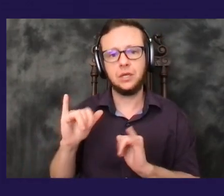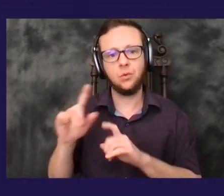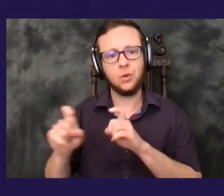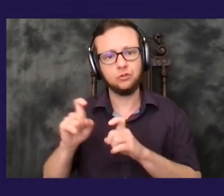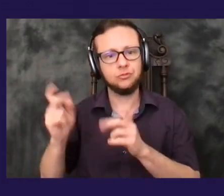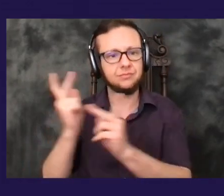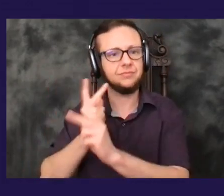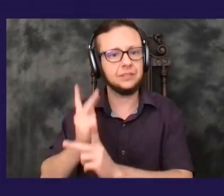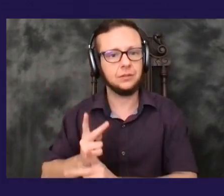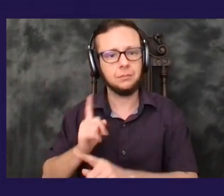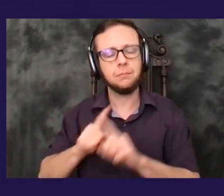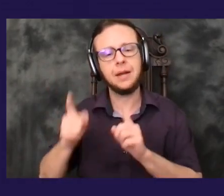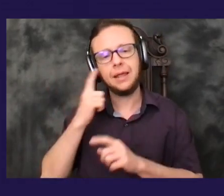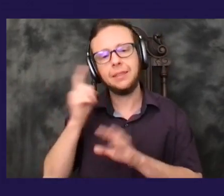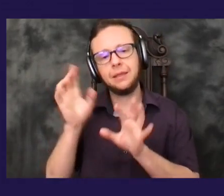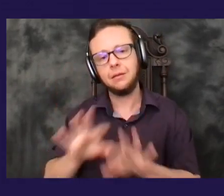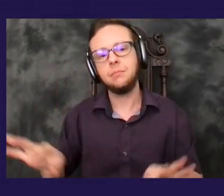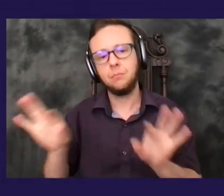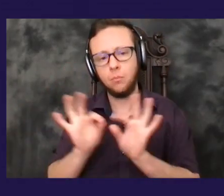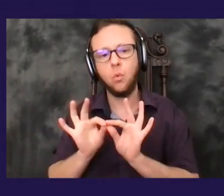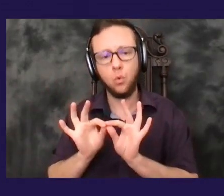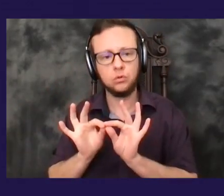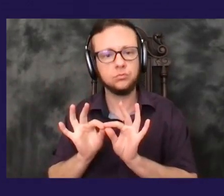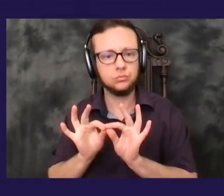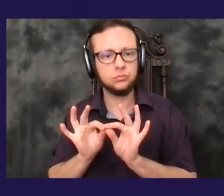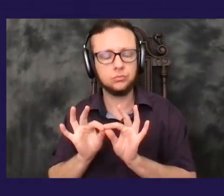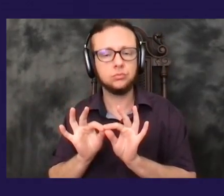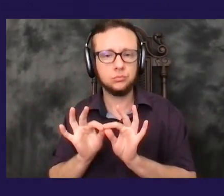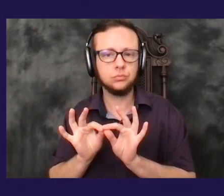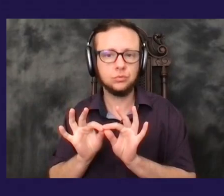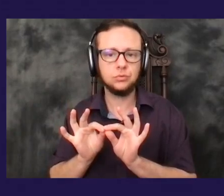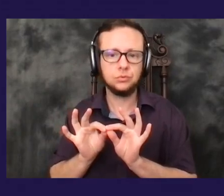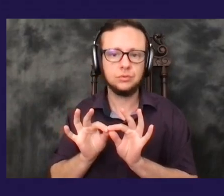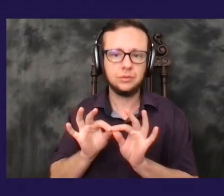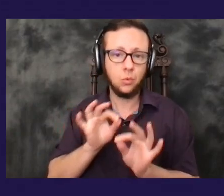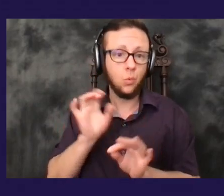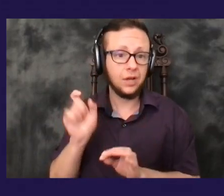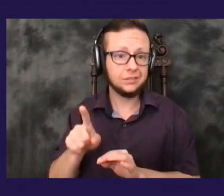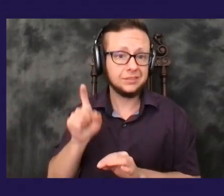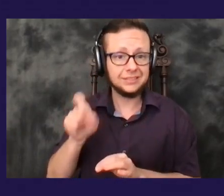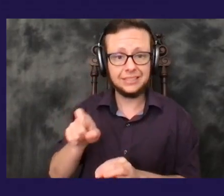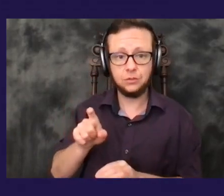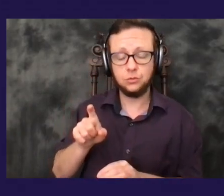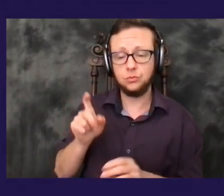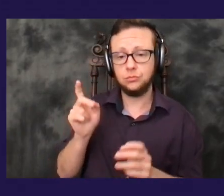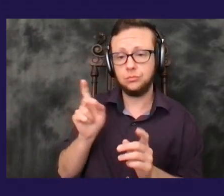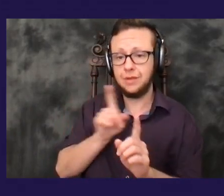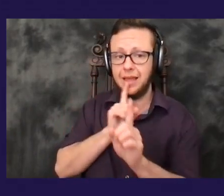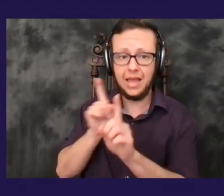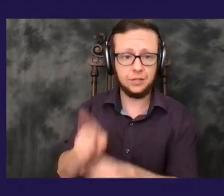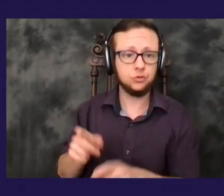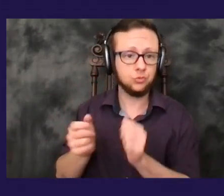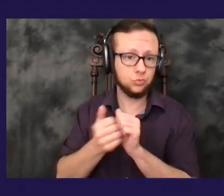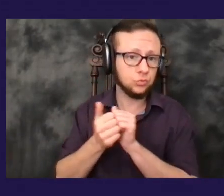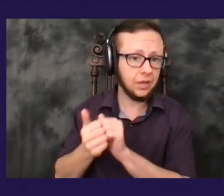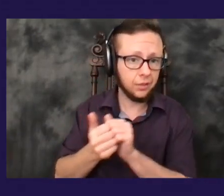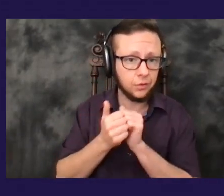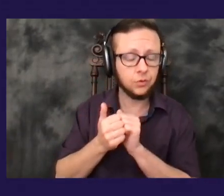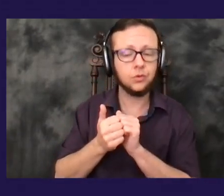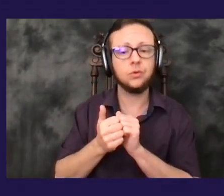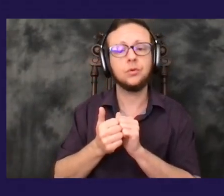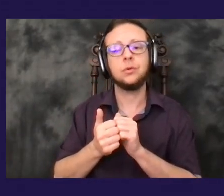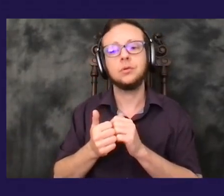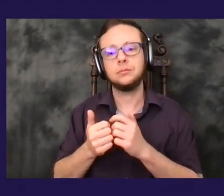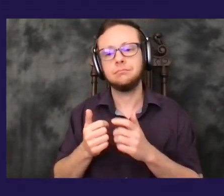they're important questions that we need to answer together as a